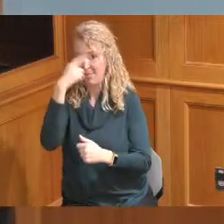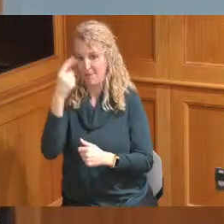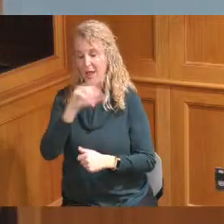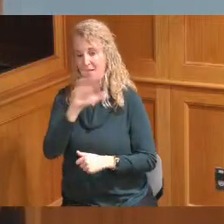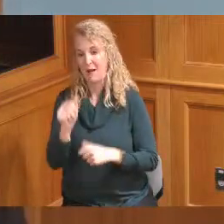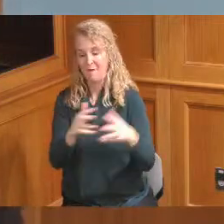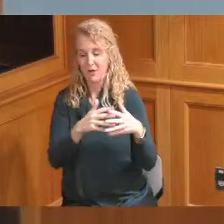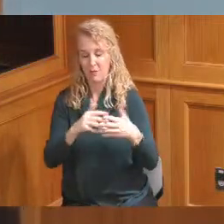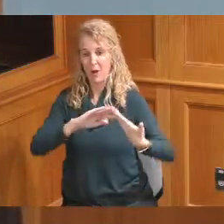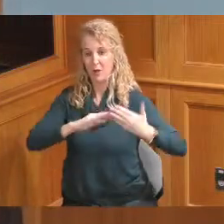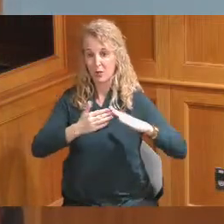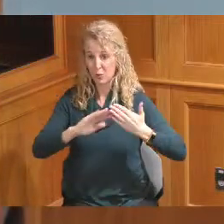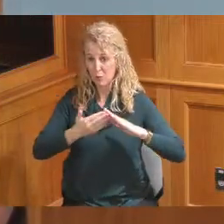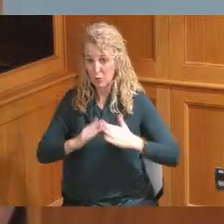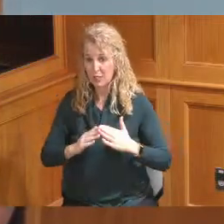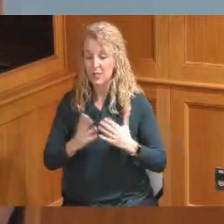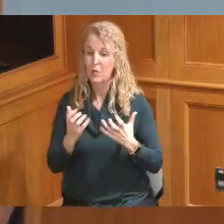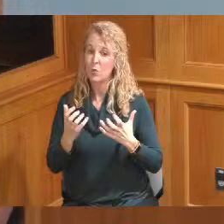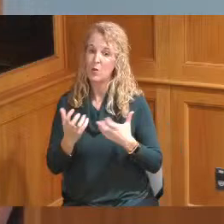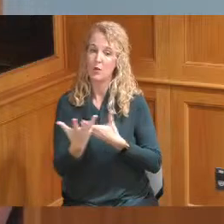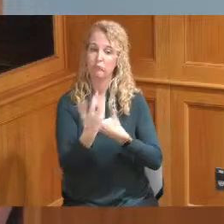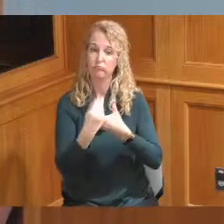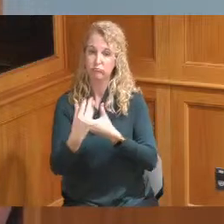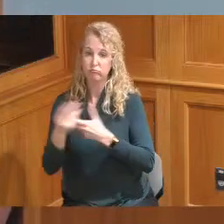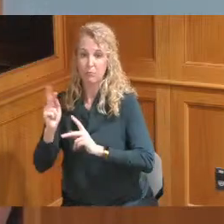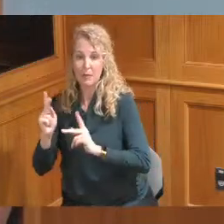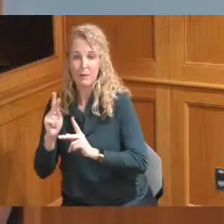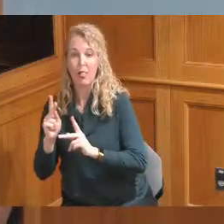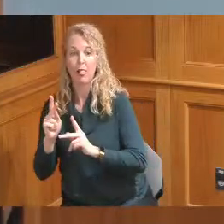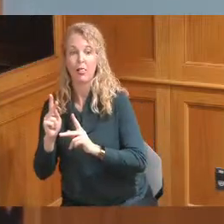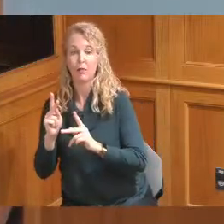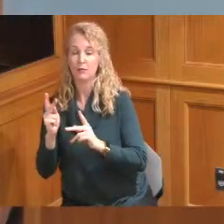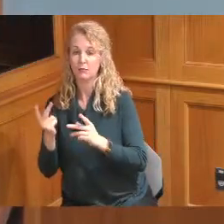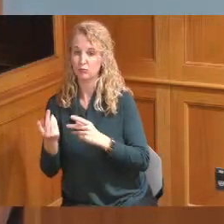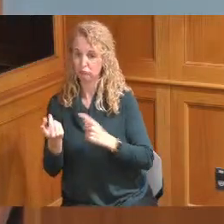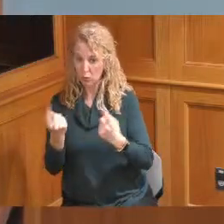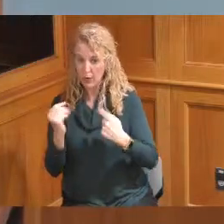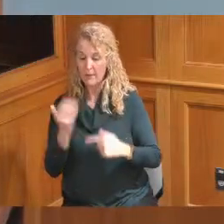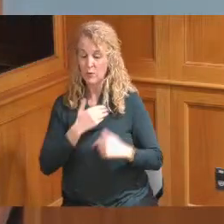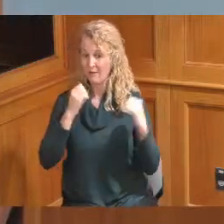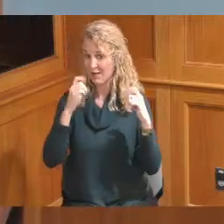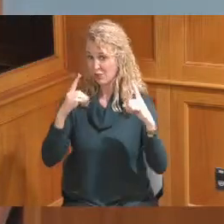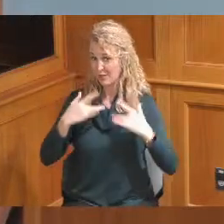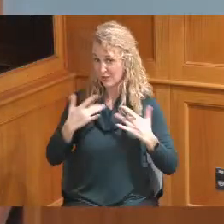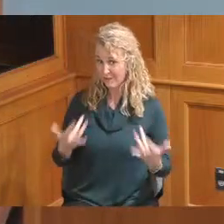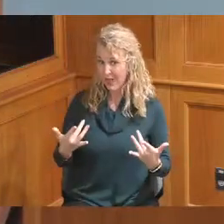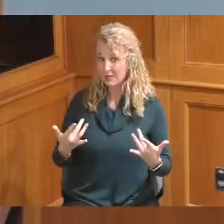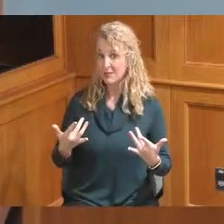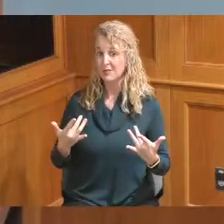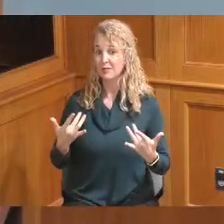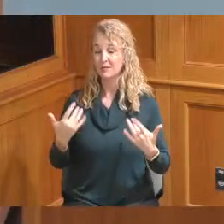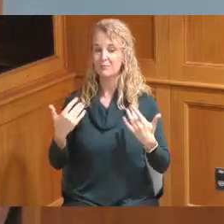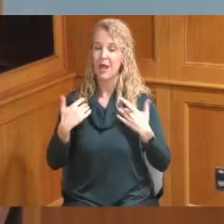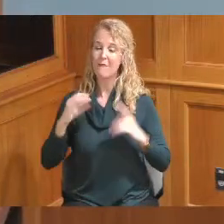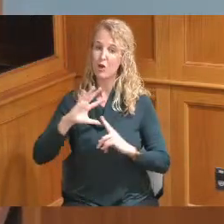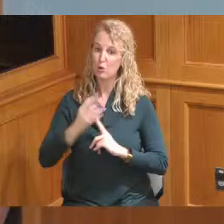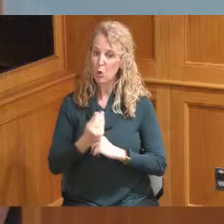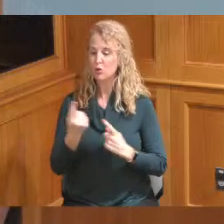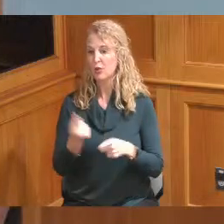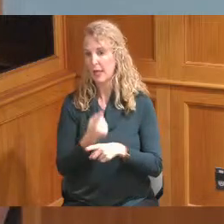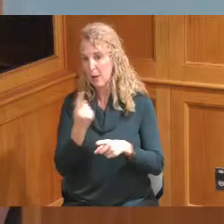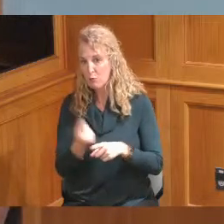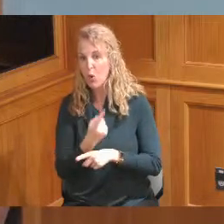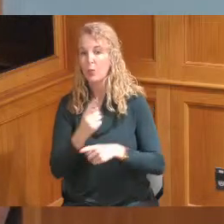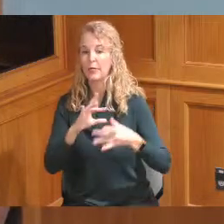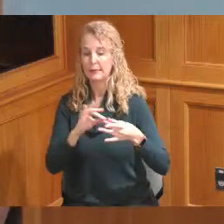always done, or participate in outreaches, awareness, education events throughout the county, utilizing culturally appropriate and relevant